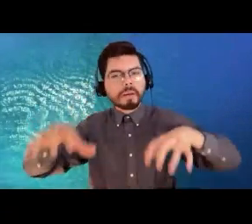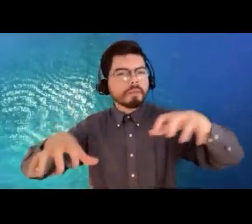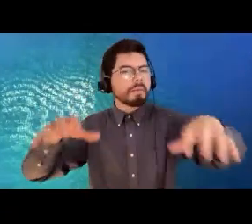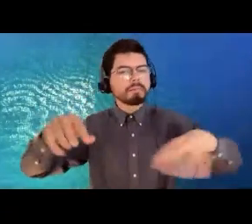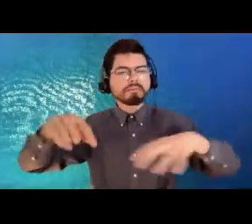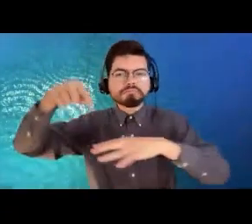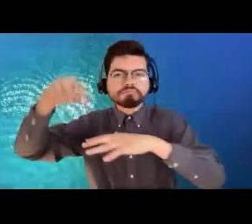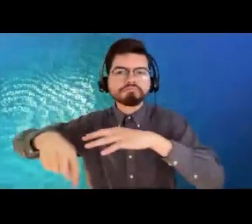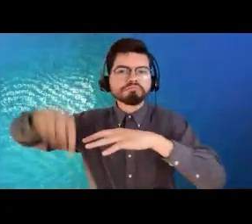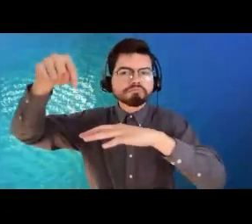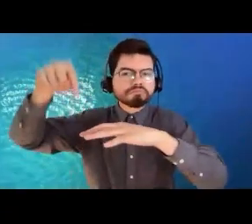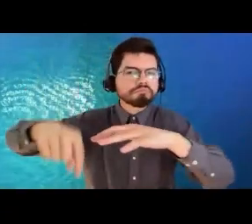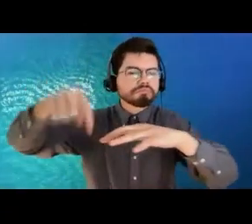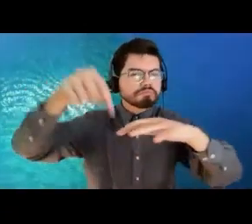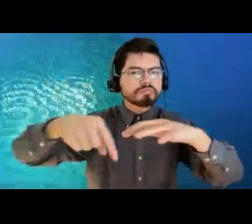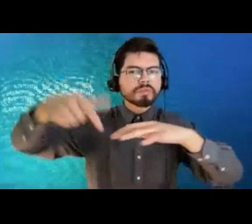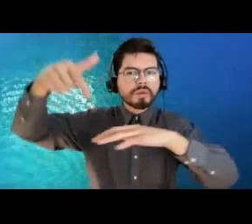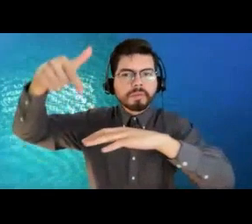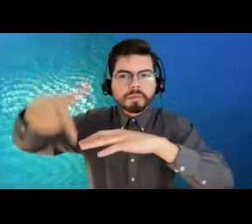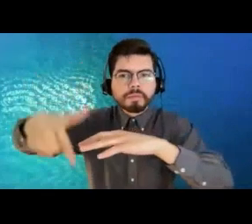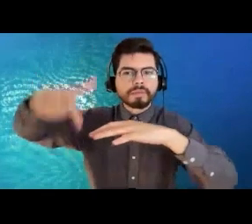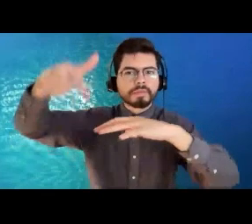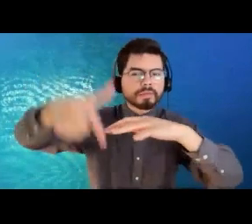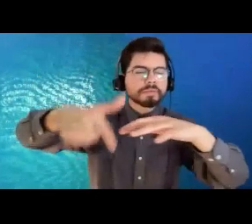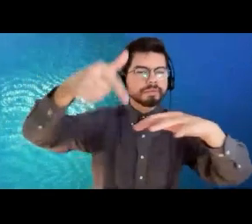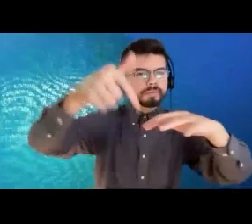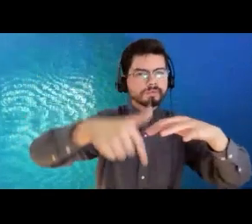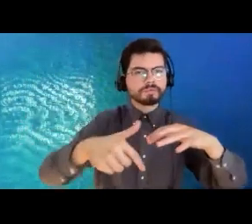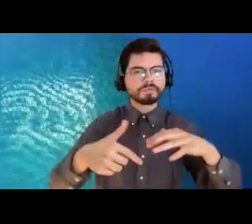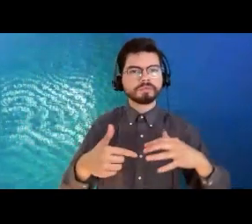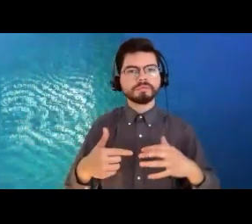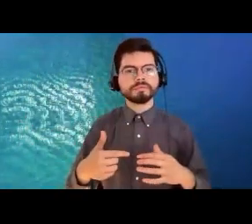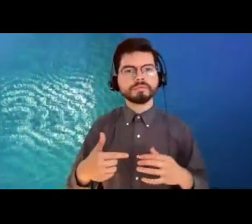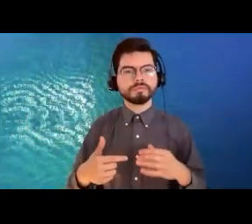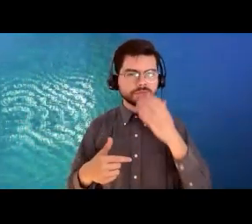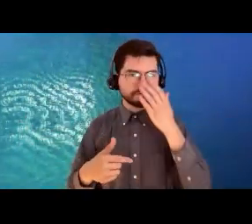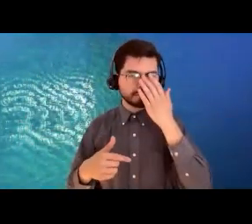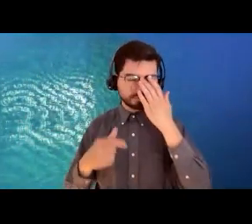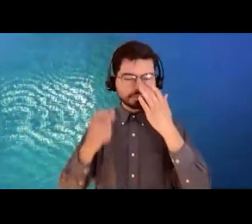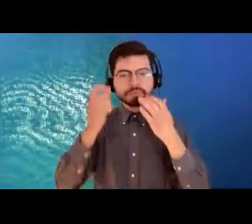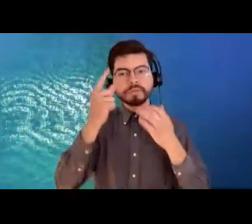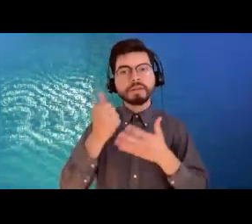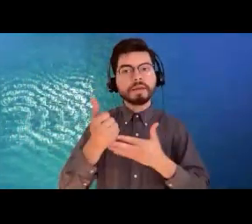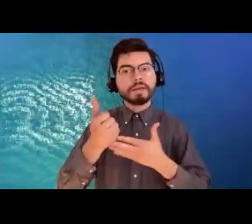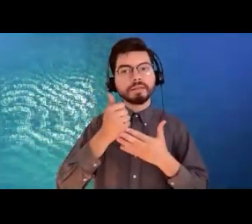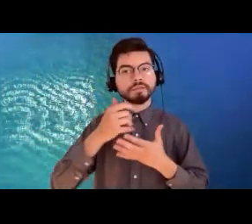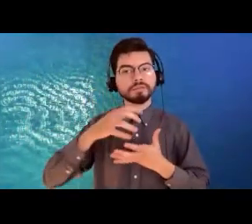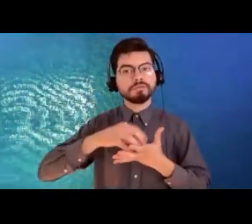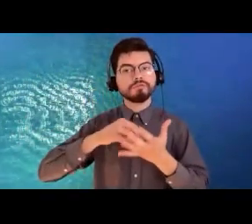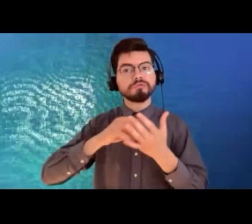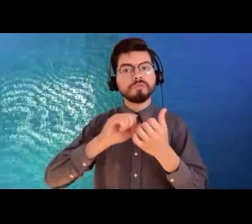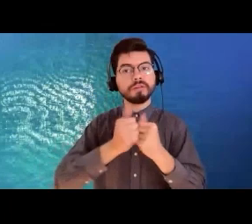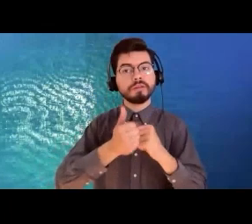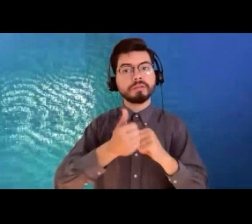to learn more about where we can build, what the conditions are, how we need to design around soil